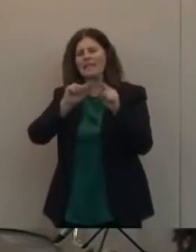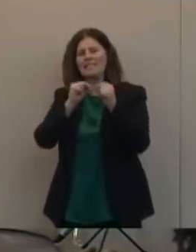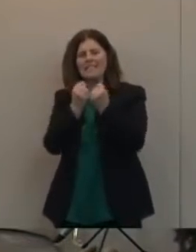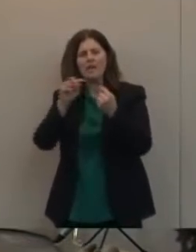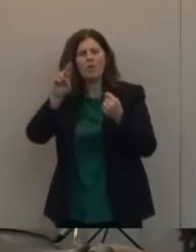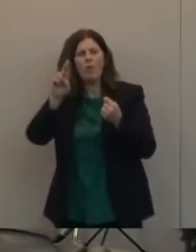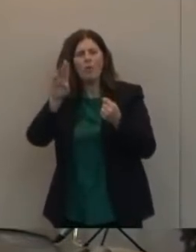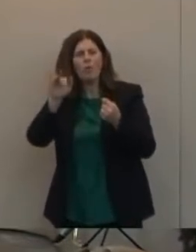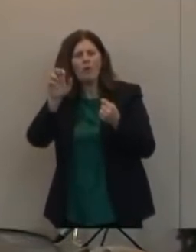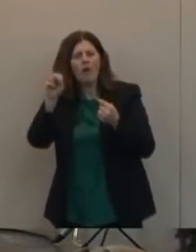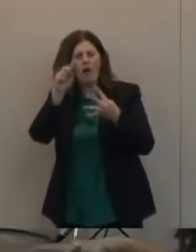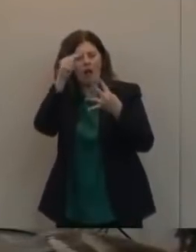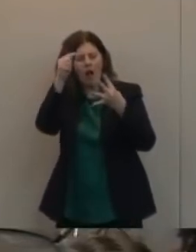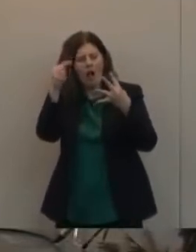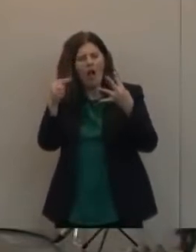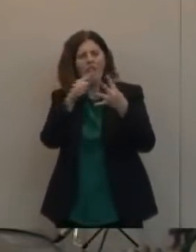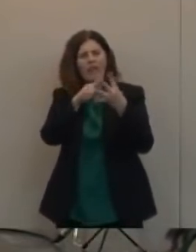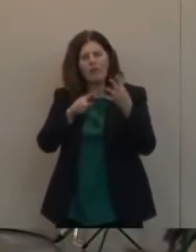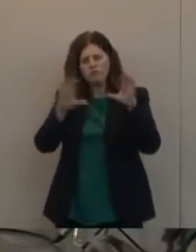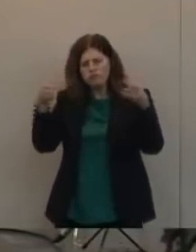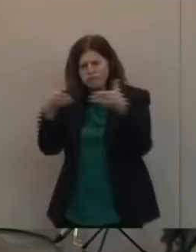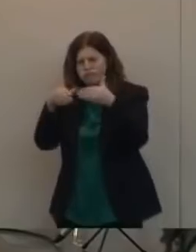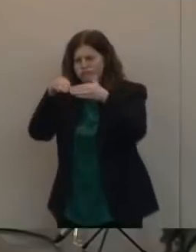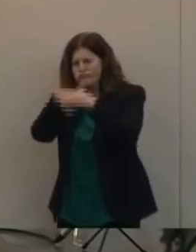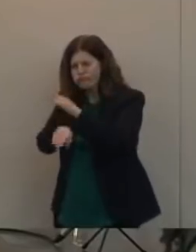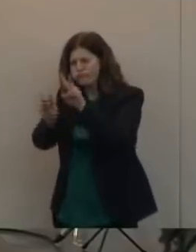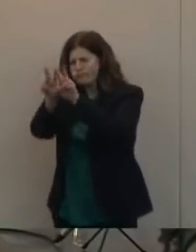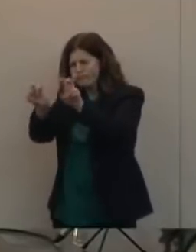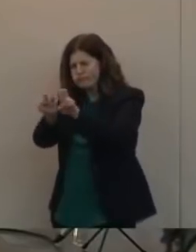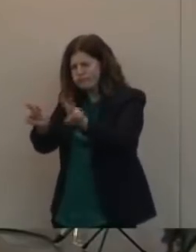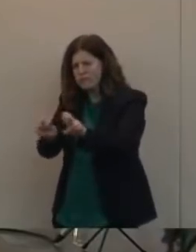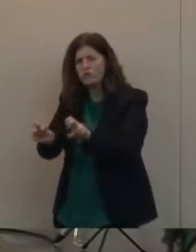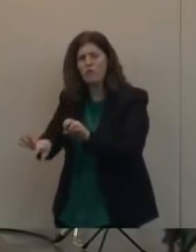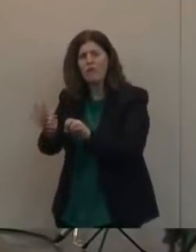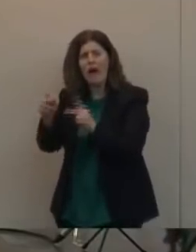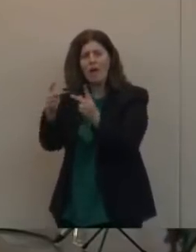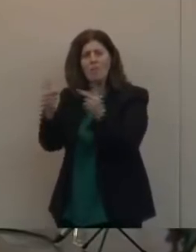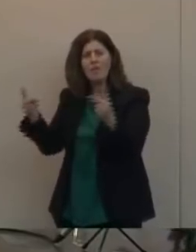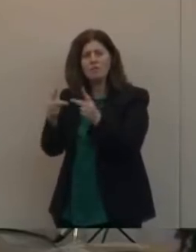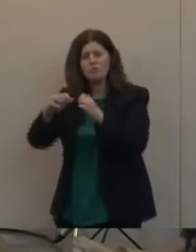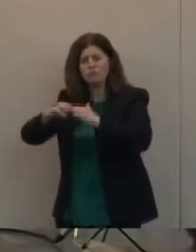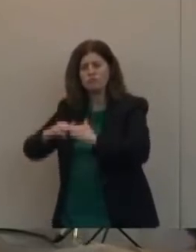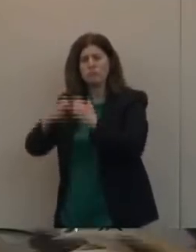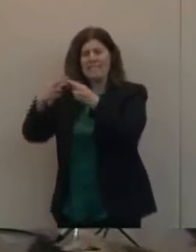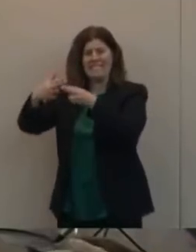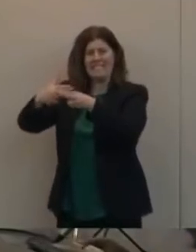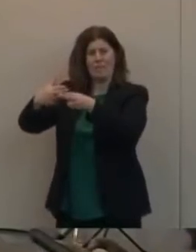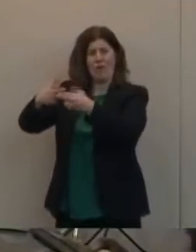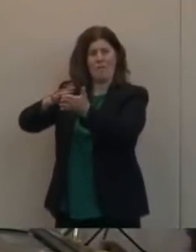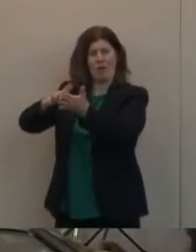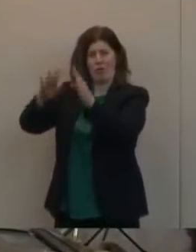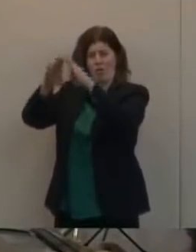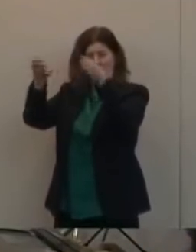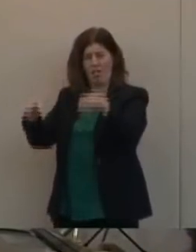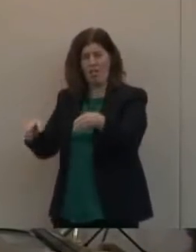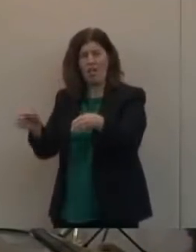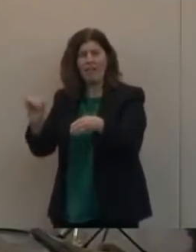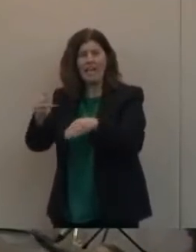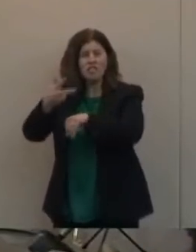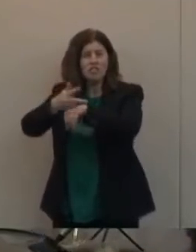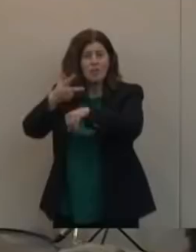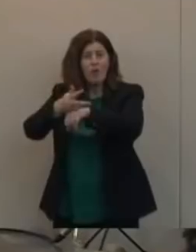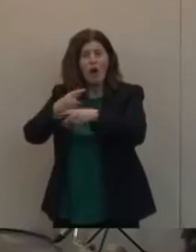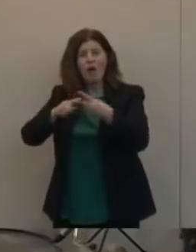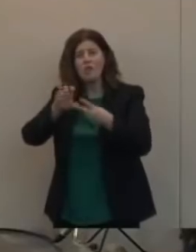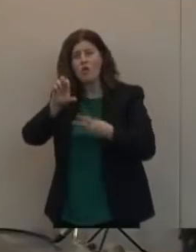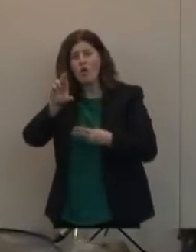are assessing communities to find places to house temporary medical shelters, including in areas like Shiprock and Crown